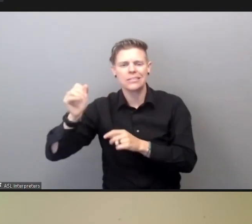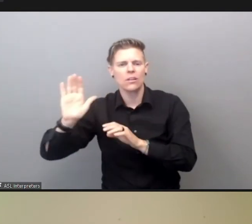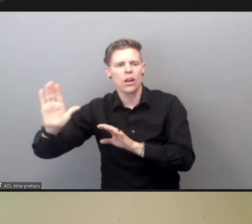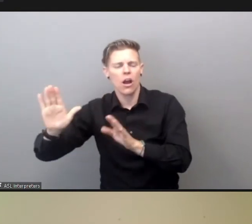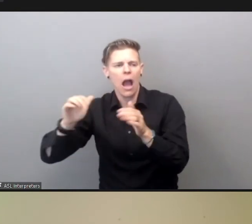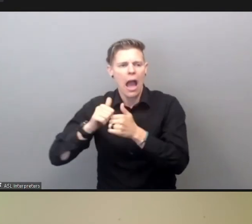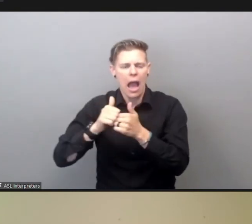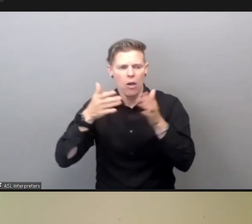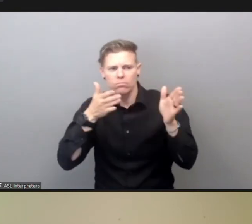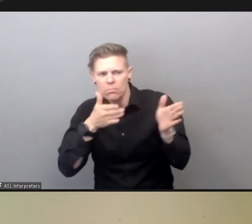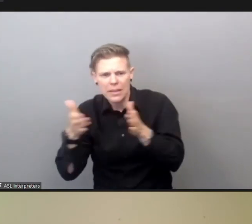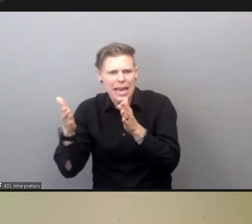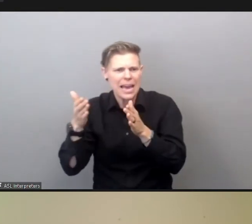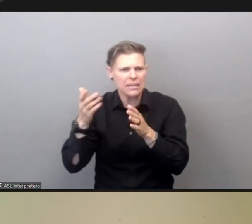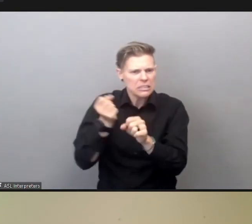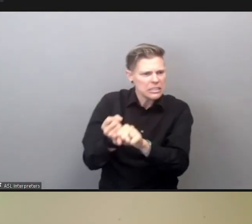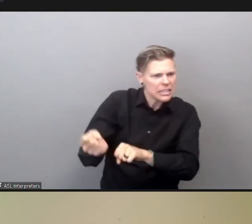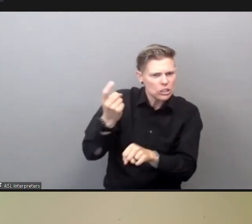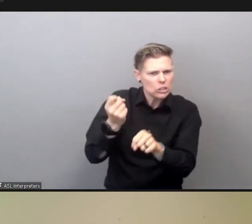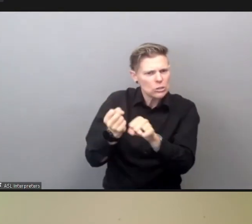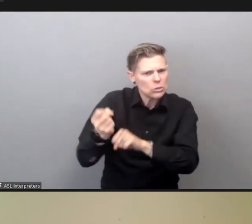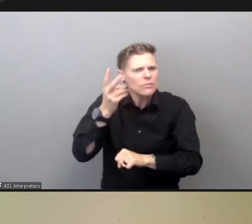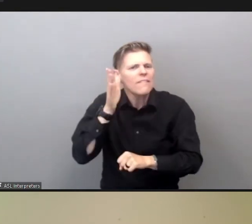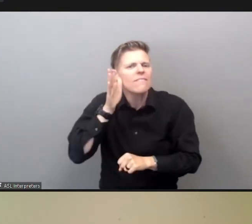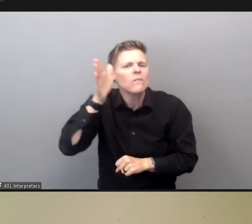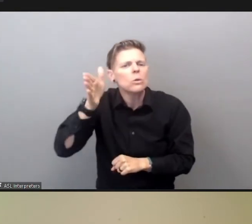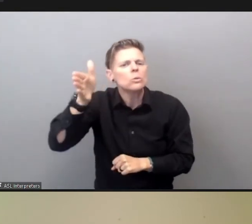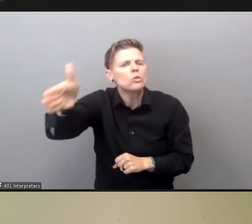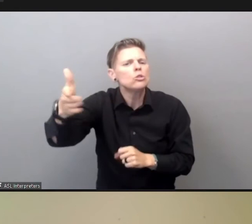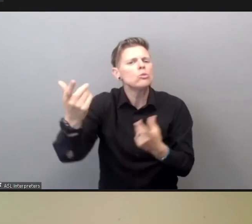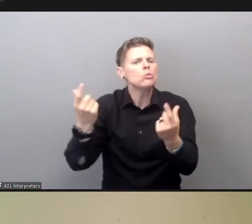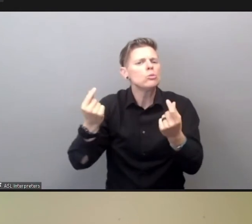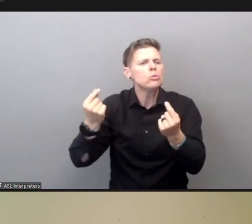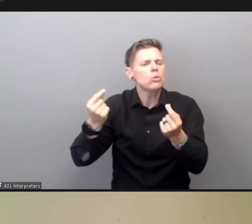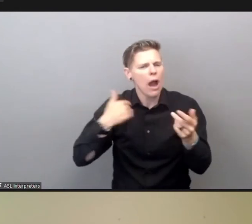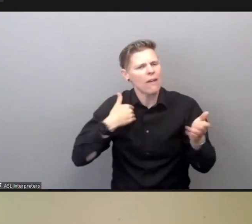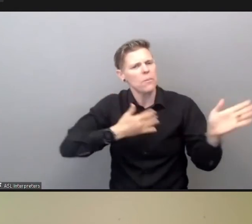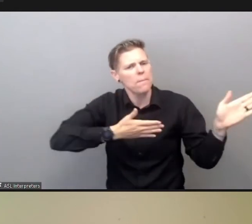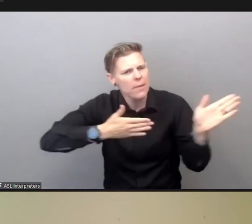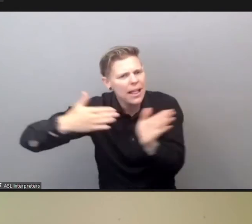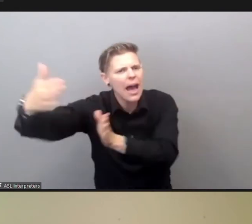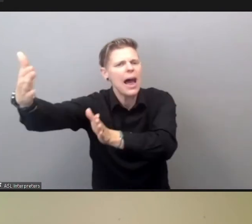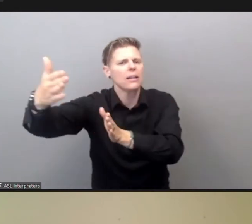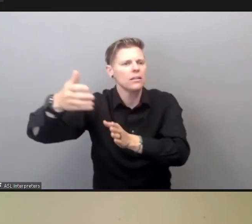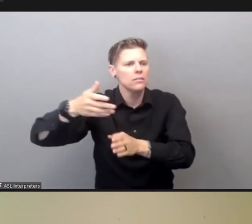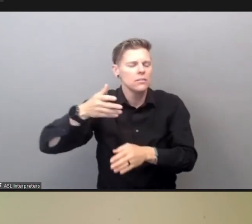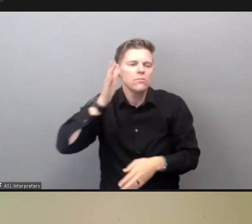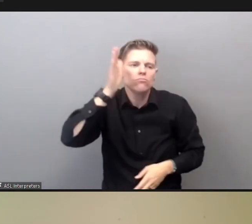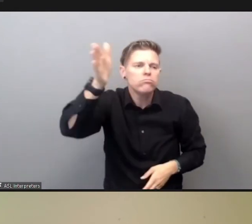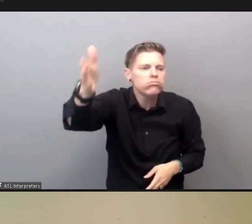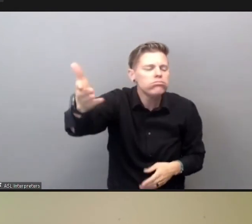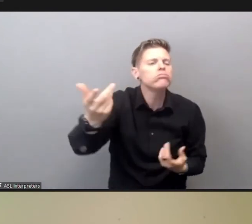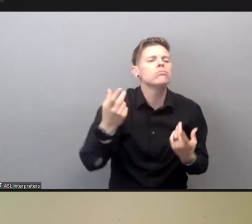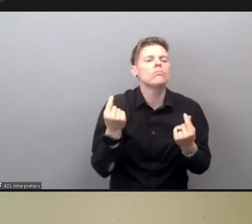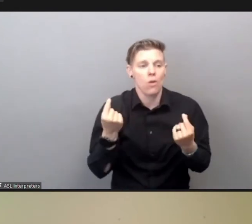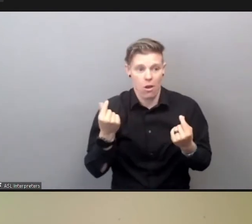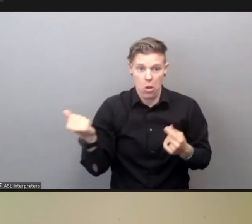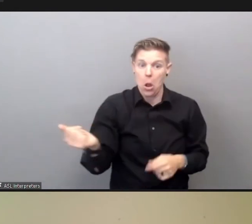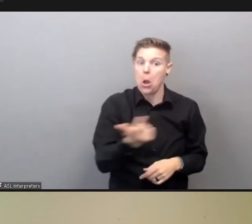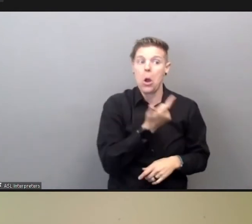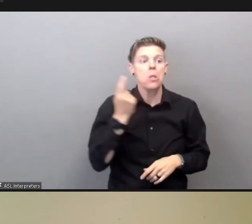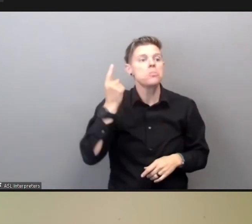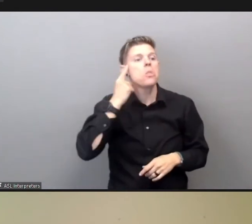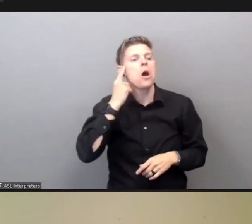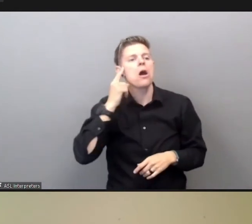pandemic. Could we be looking, as we've often all told ourselves, this will be over by July 4th, by Labor Day,